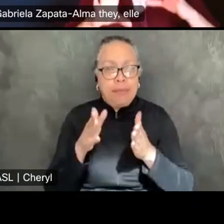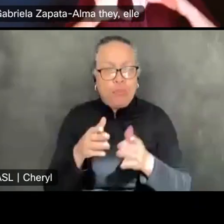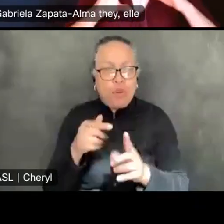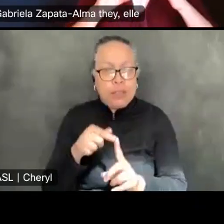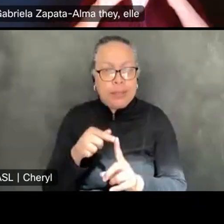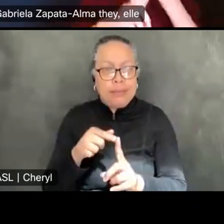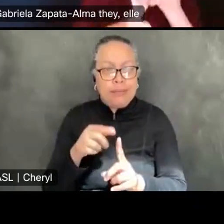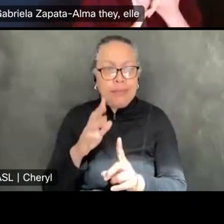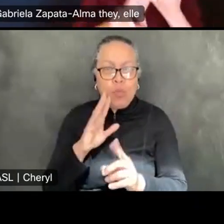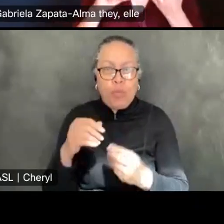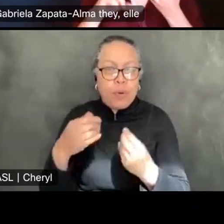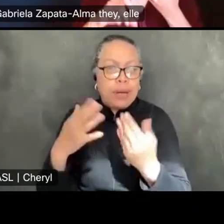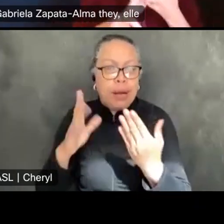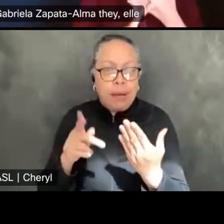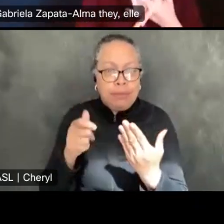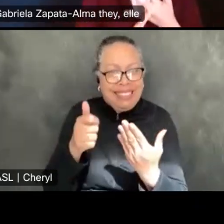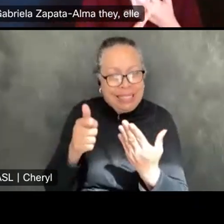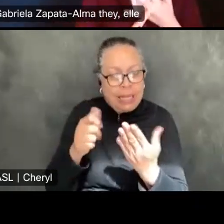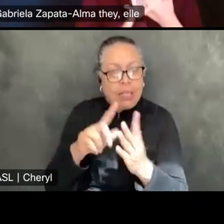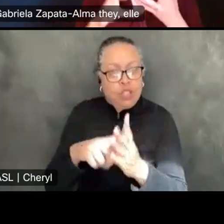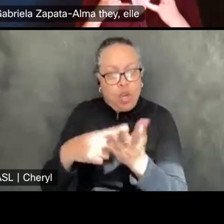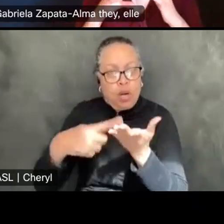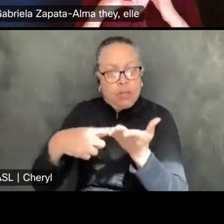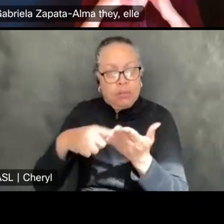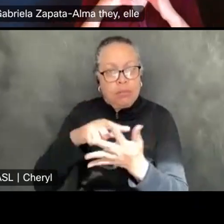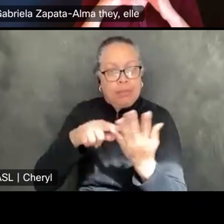the, abuse or deeper topics,